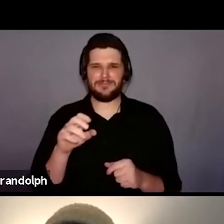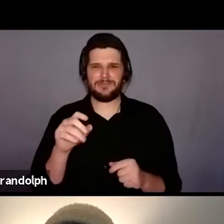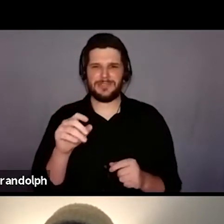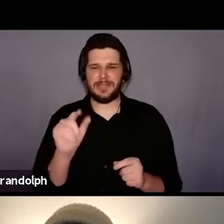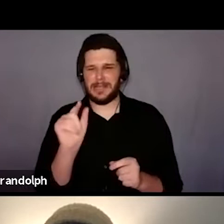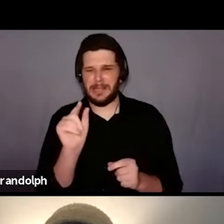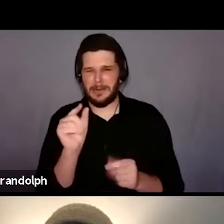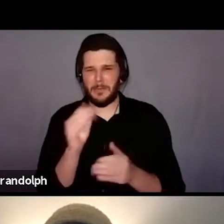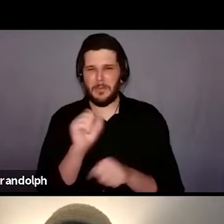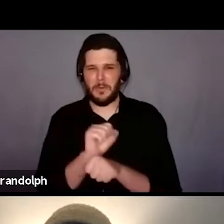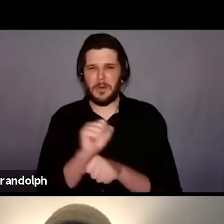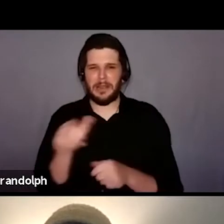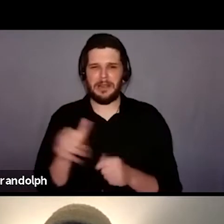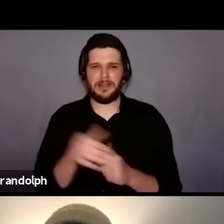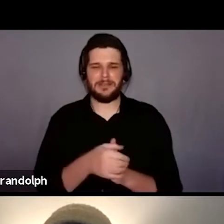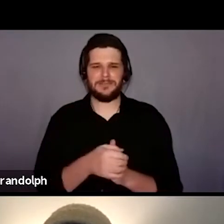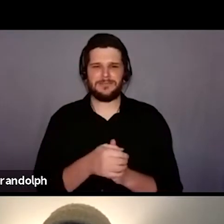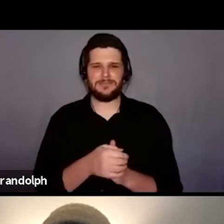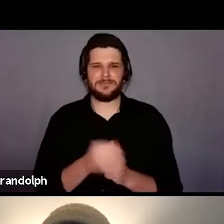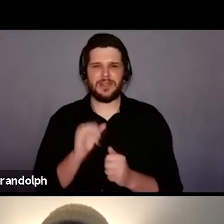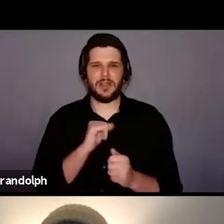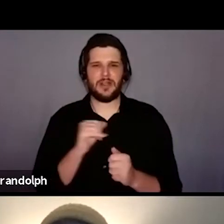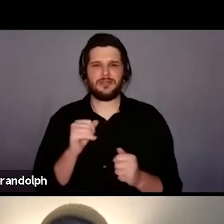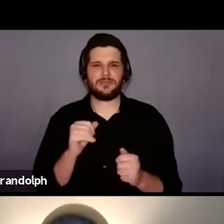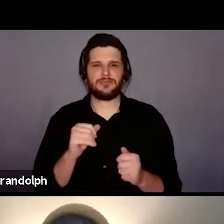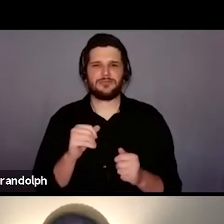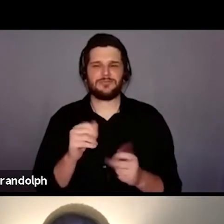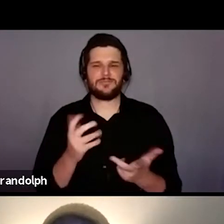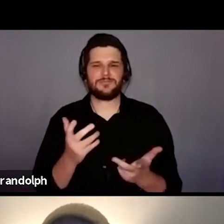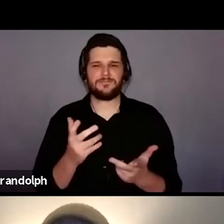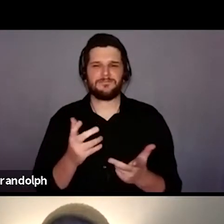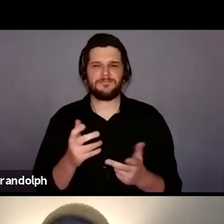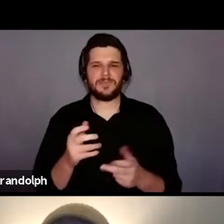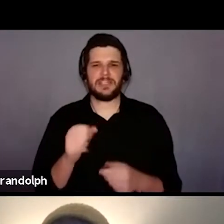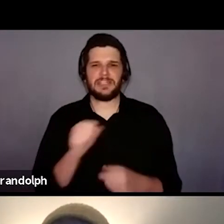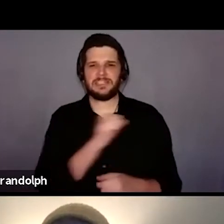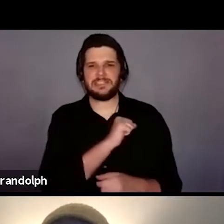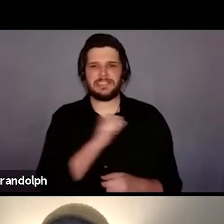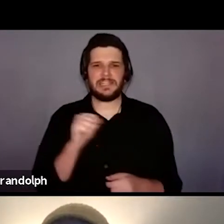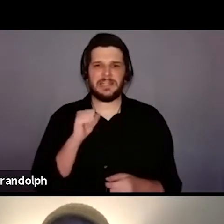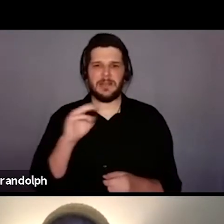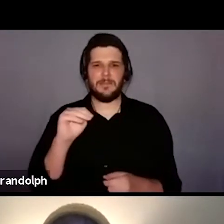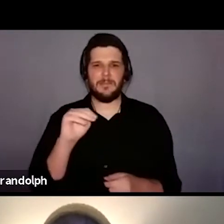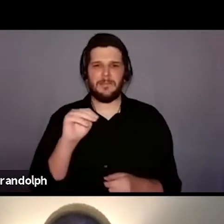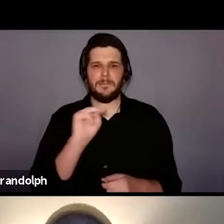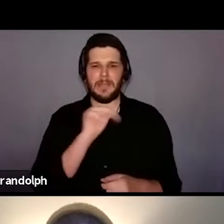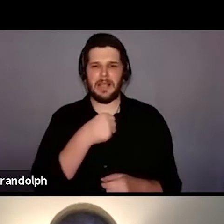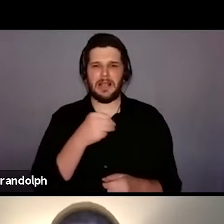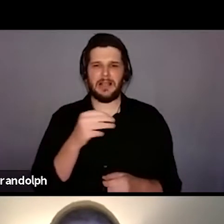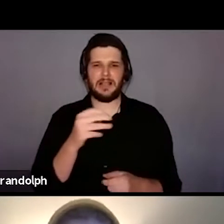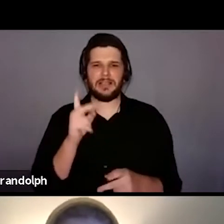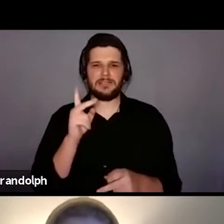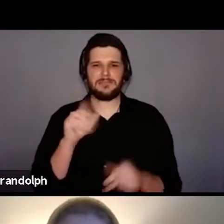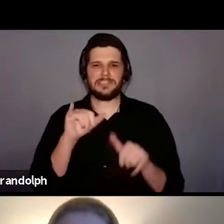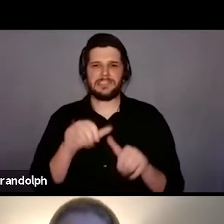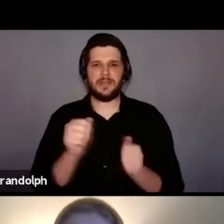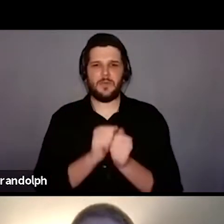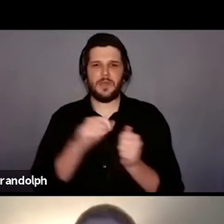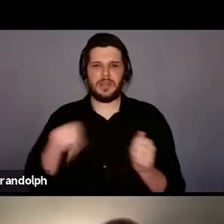there. I'll just note that Senator McCallum has stayed with us